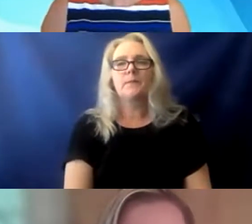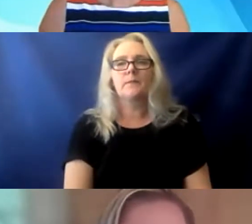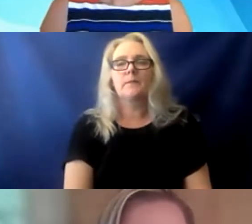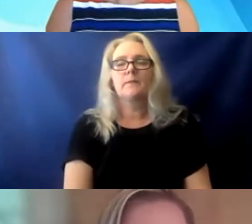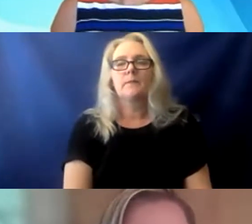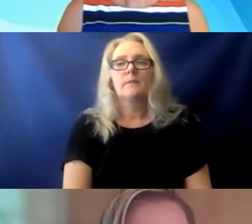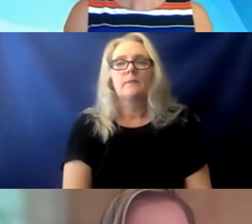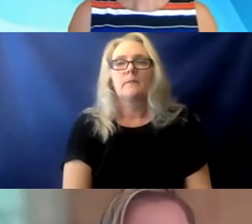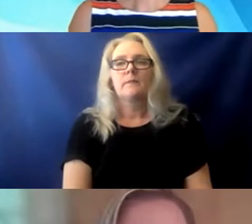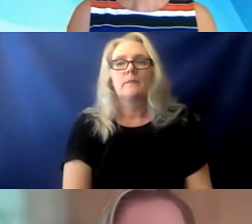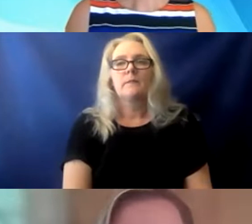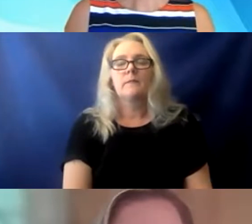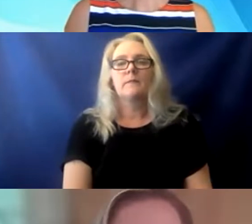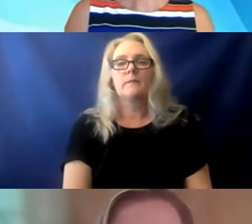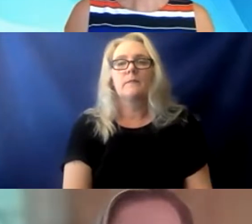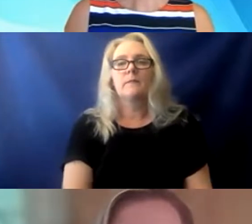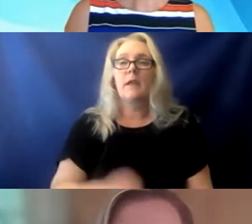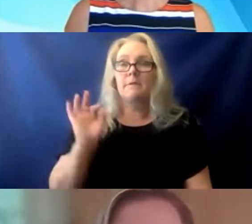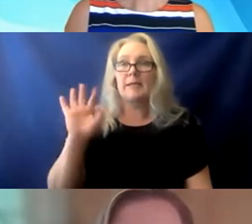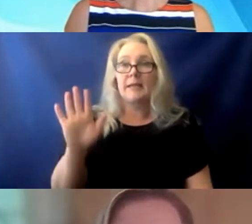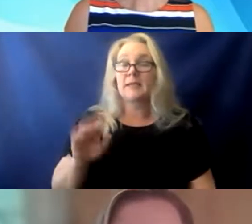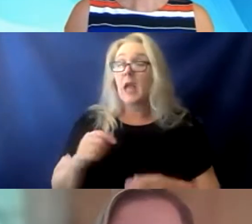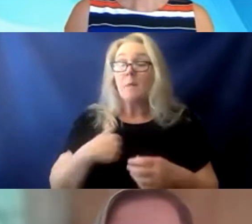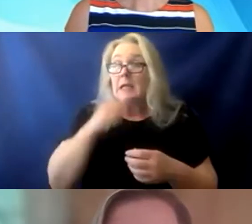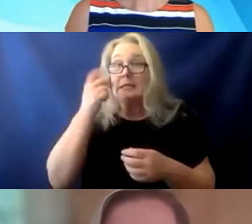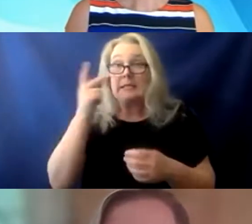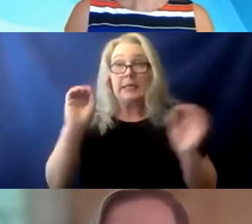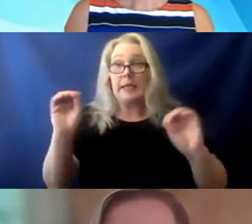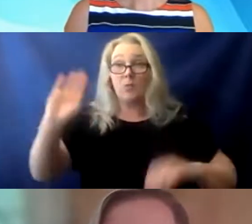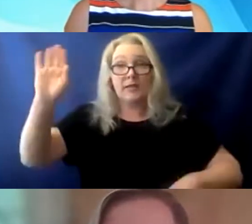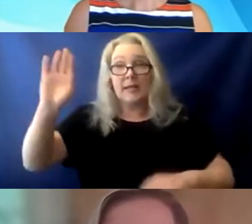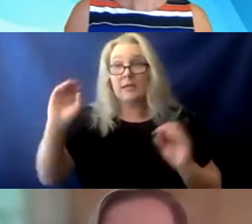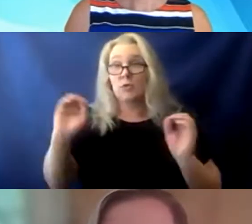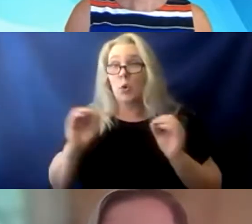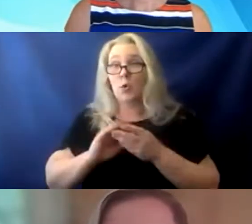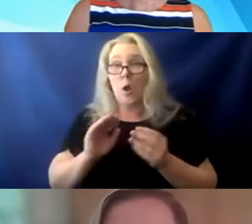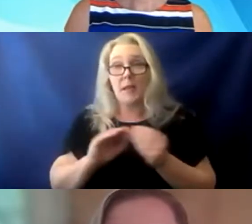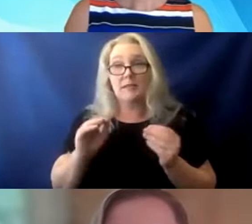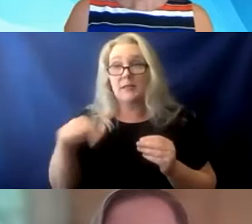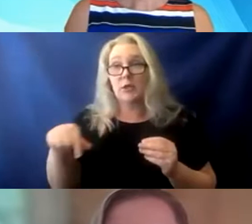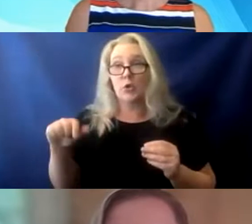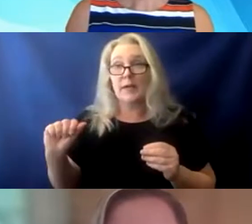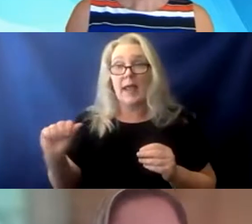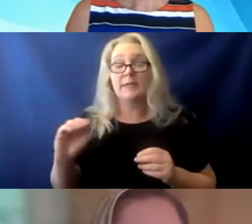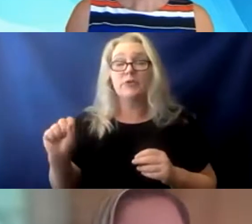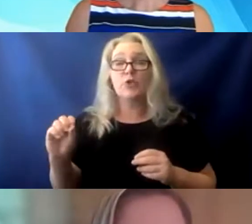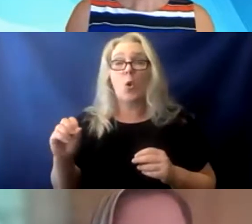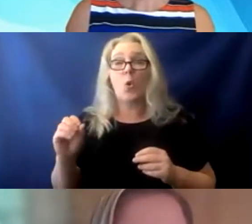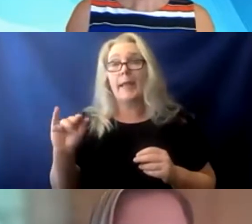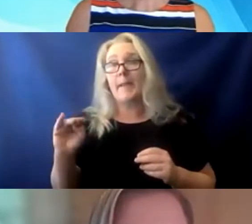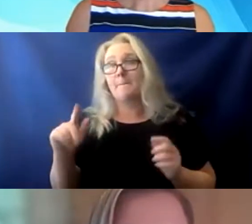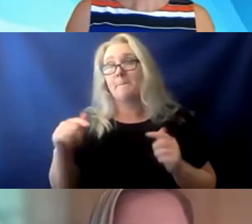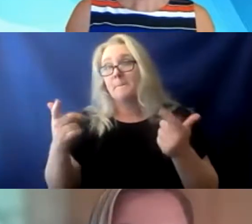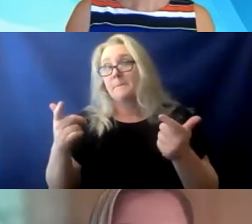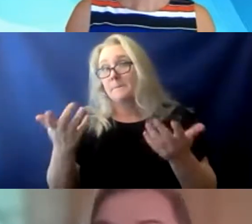And I'm not seeing any raised hands or additional comments in the Q&A. So Kim, I defer to you